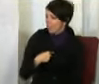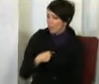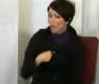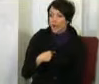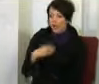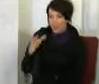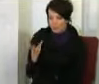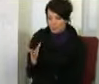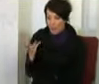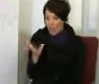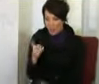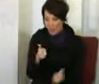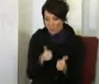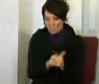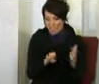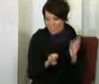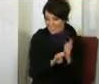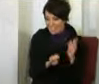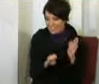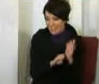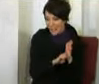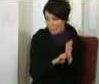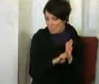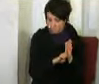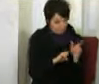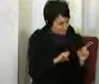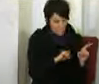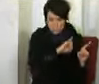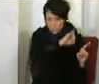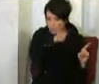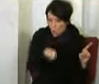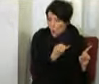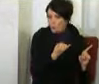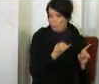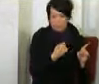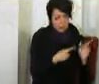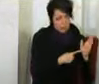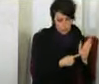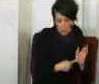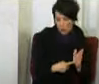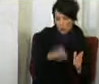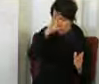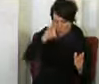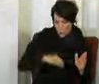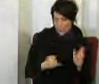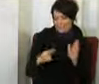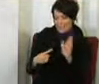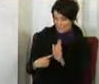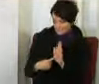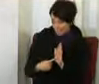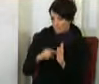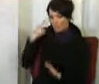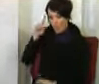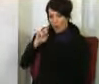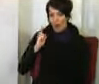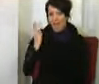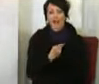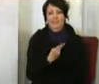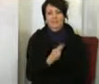And I want to follow the example that God set for Joseph, that Joseph set for Christ, that Christ set for us.